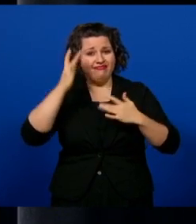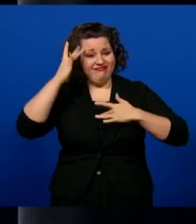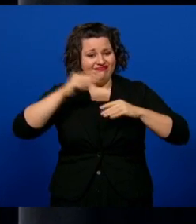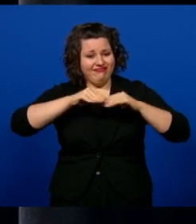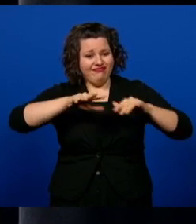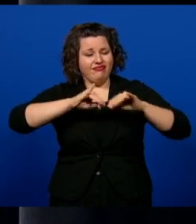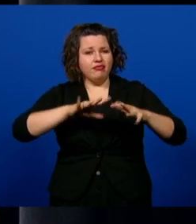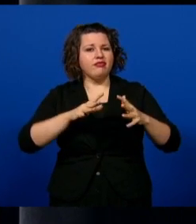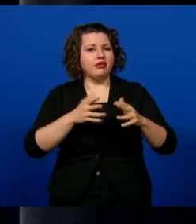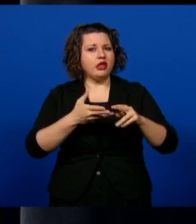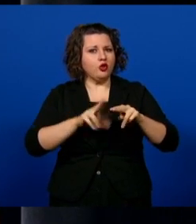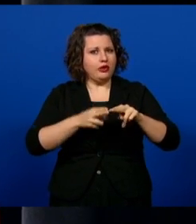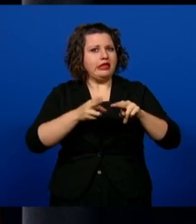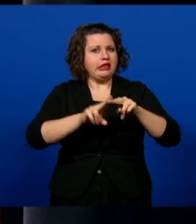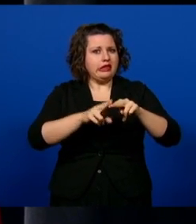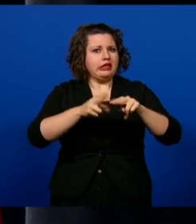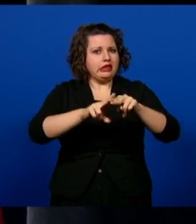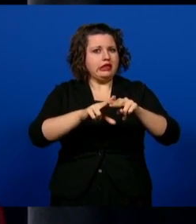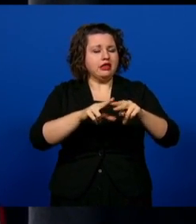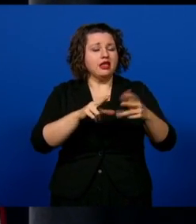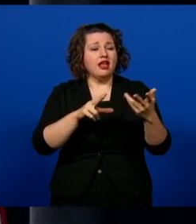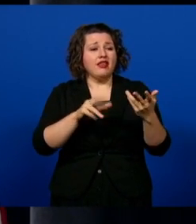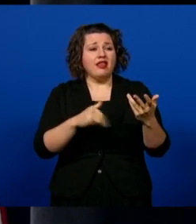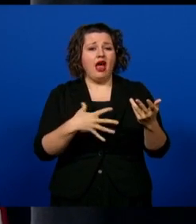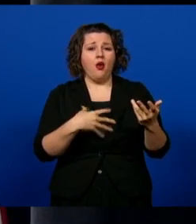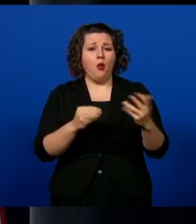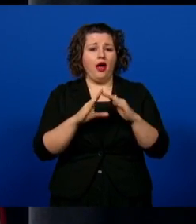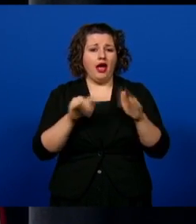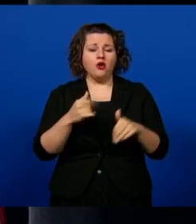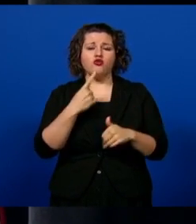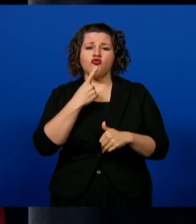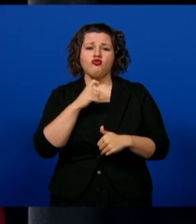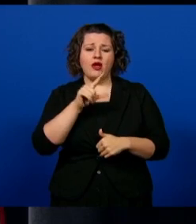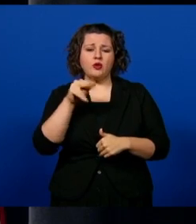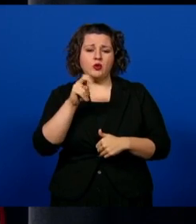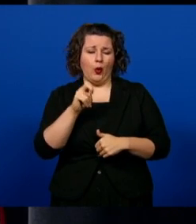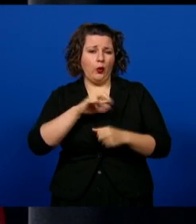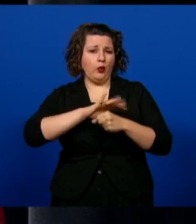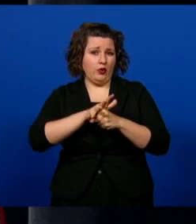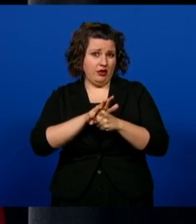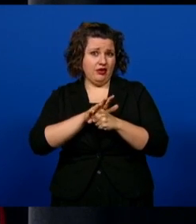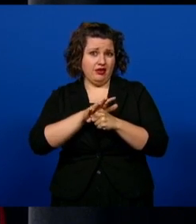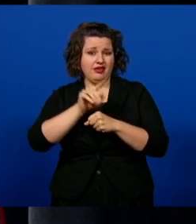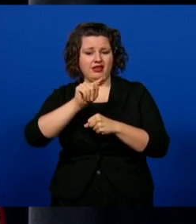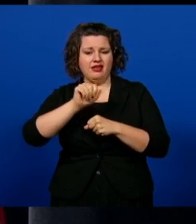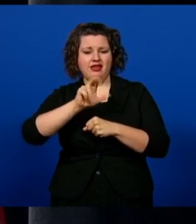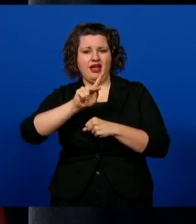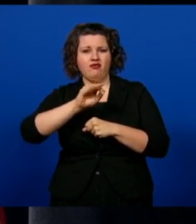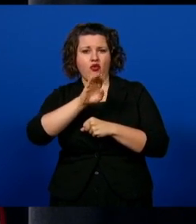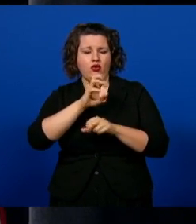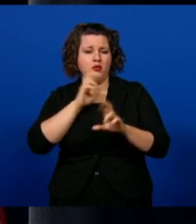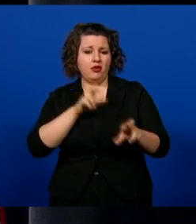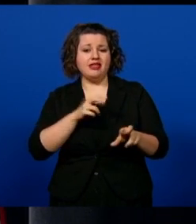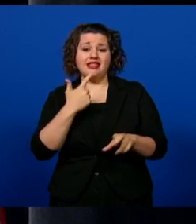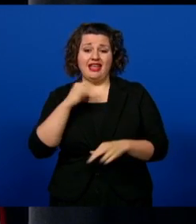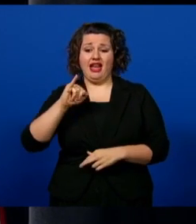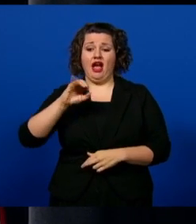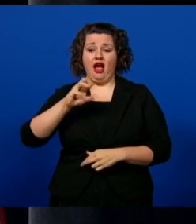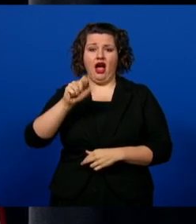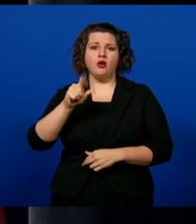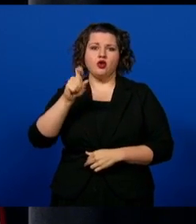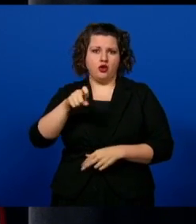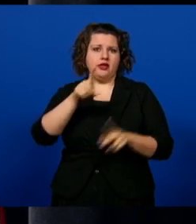weeks. And in those White House Red Zone Coronavirus Task Force reports, it said that Iowa is a state that should be testing